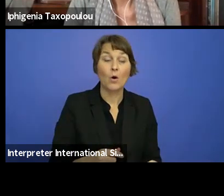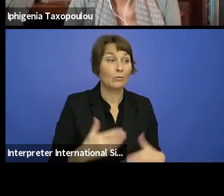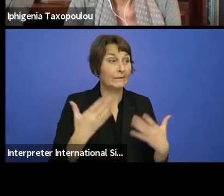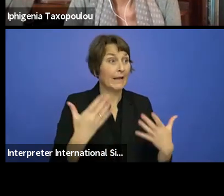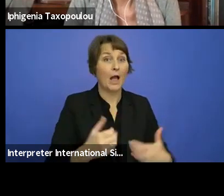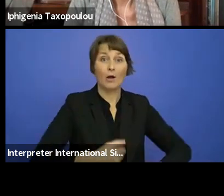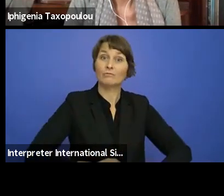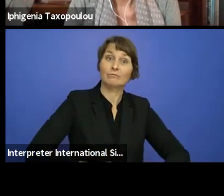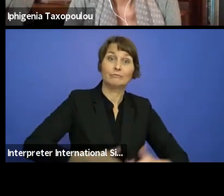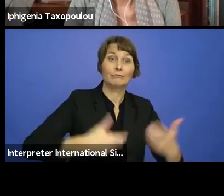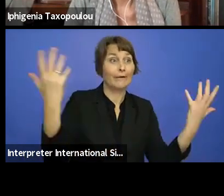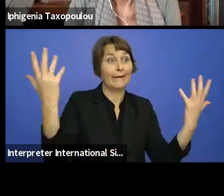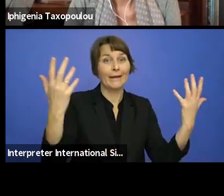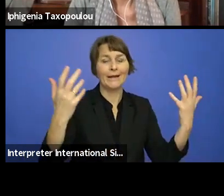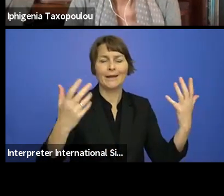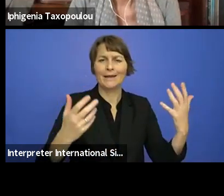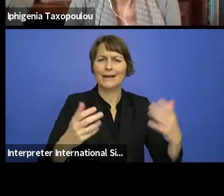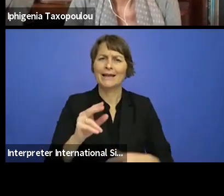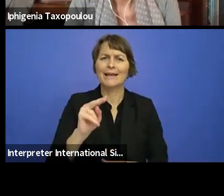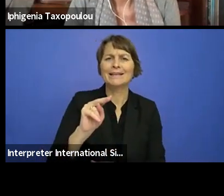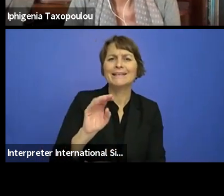this free neoliberal